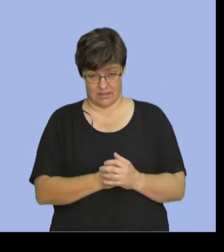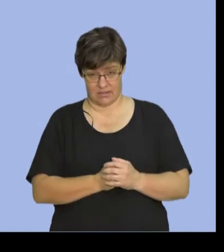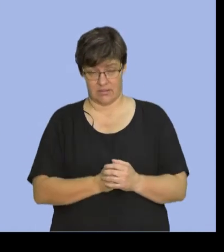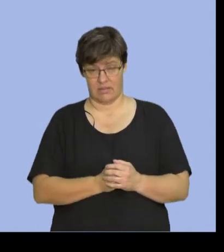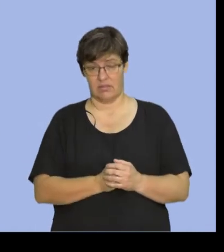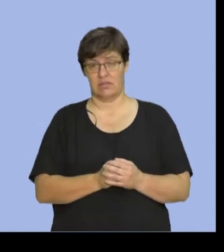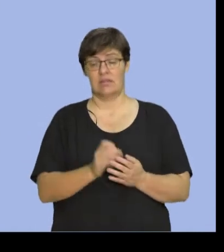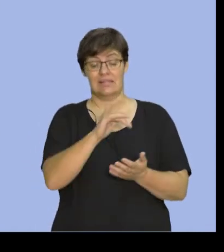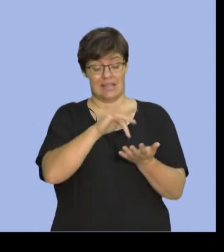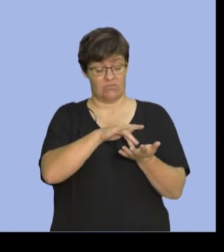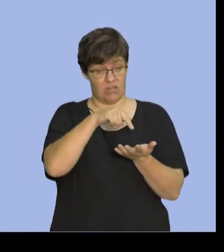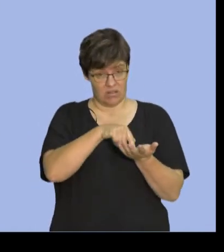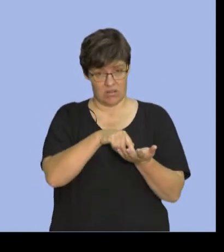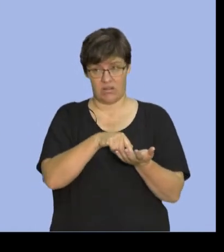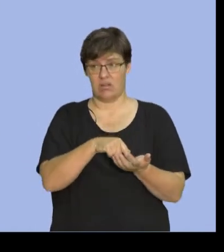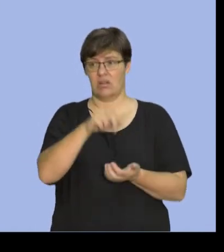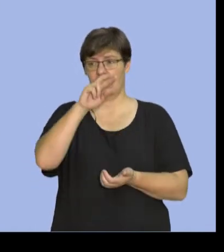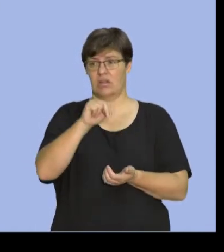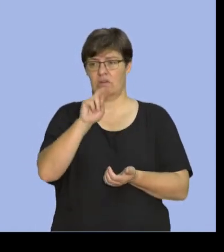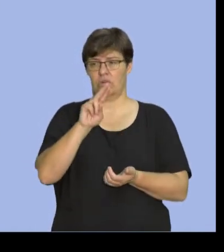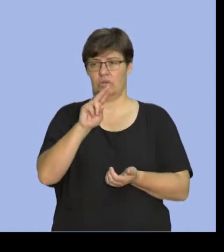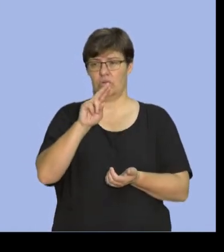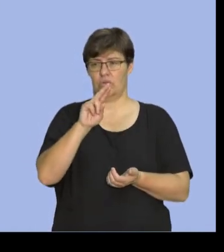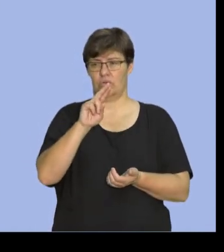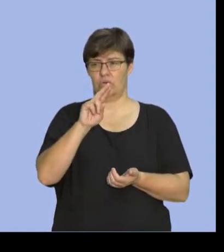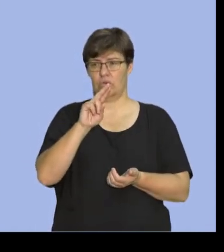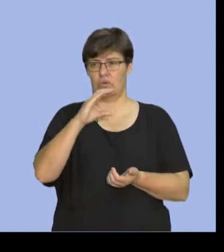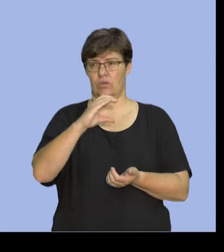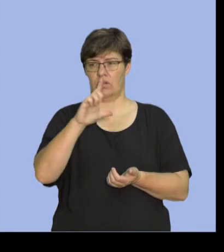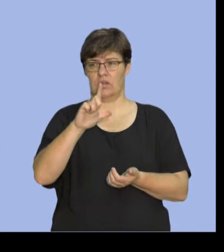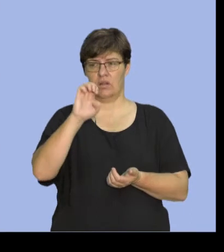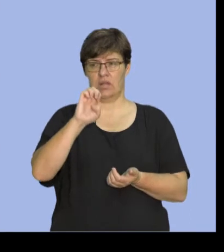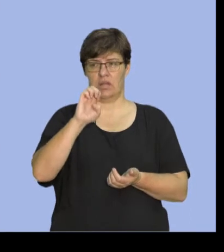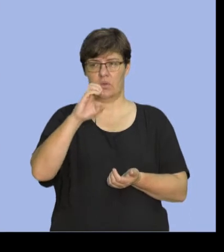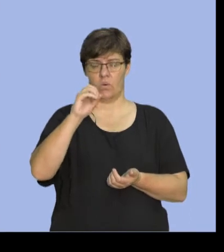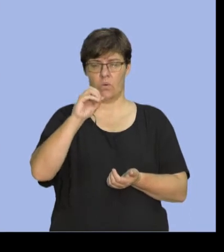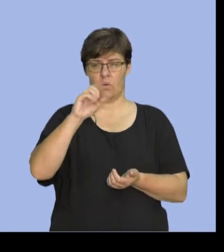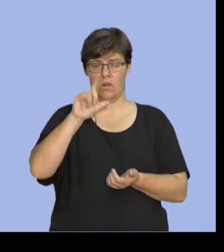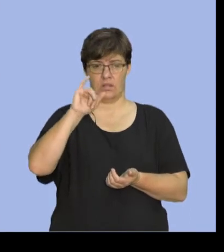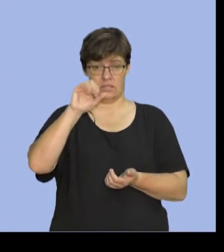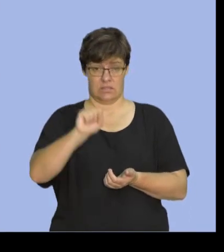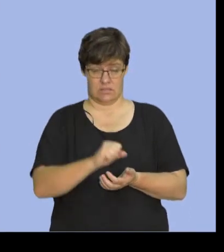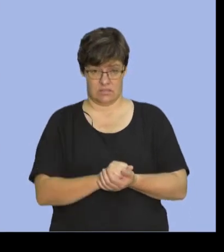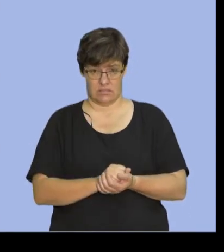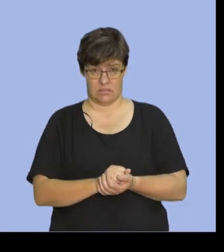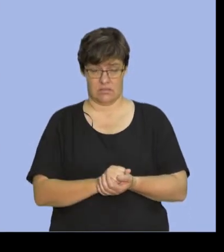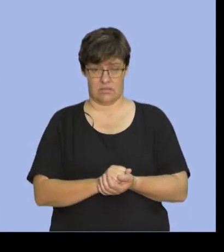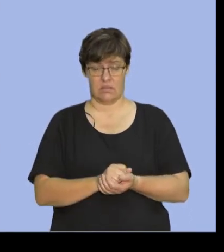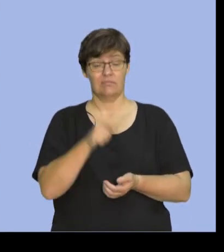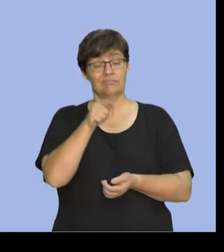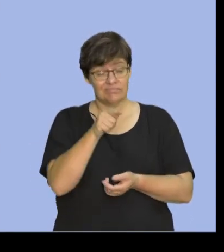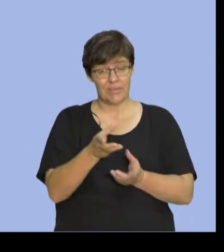Central to a nucleus is the nucleolus, which has an important function which we need to unpack in a bit. The nucleus